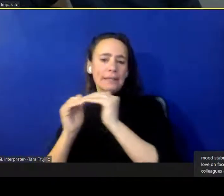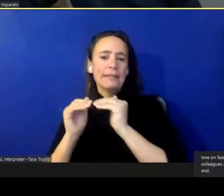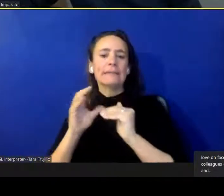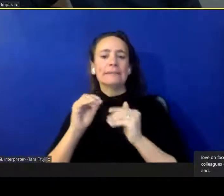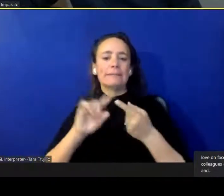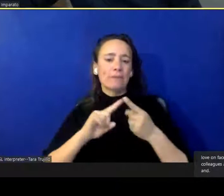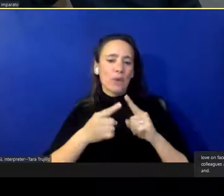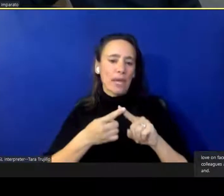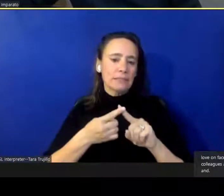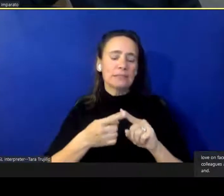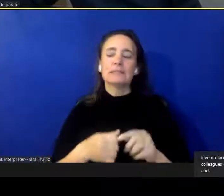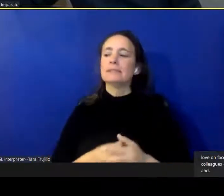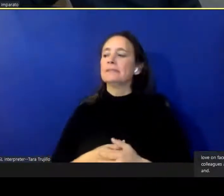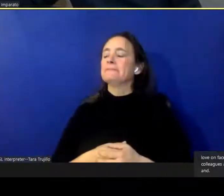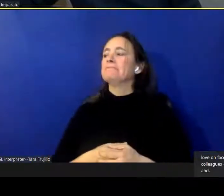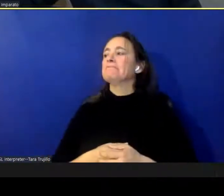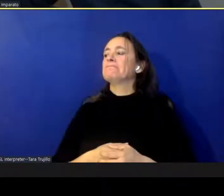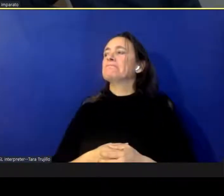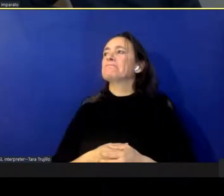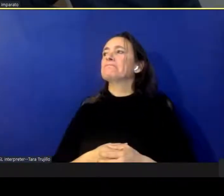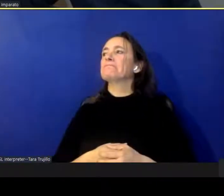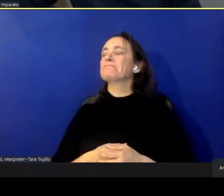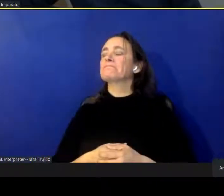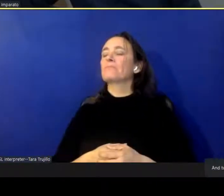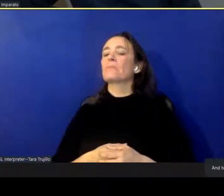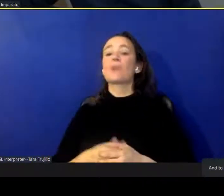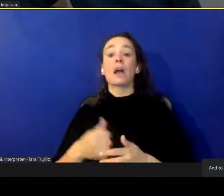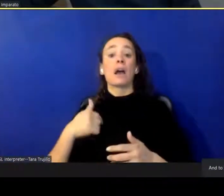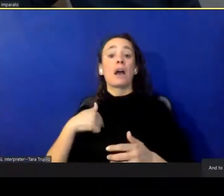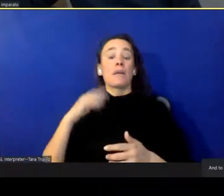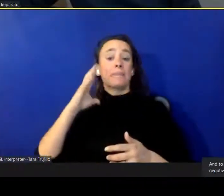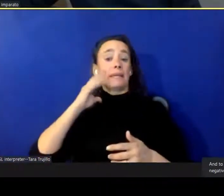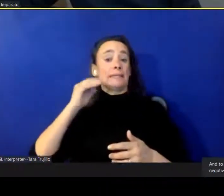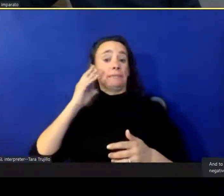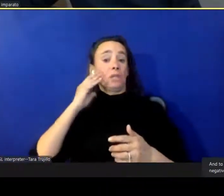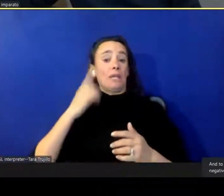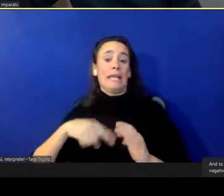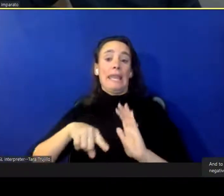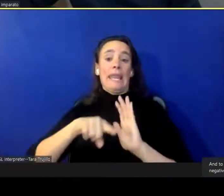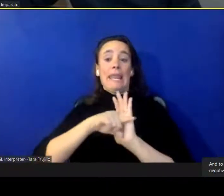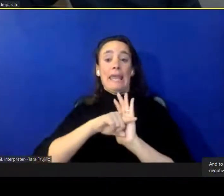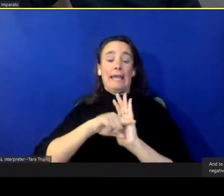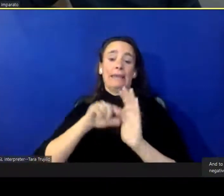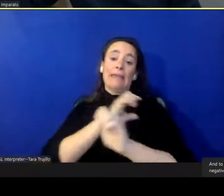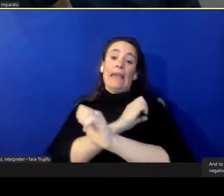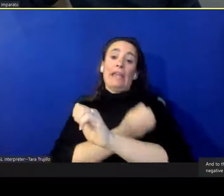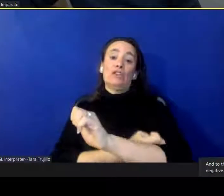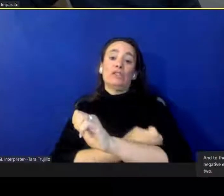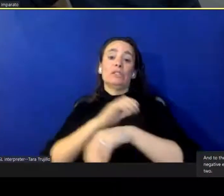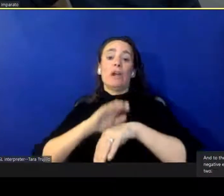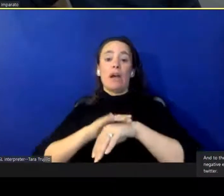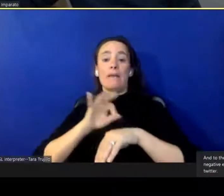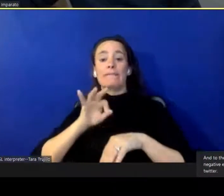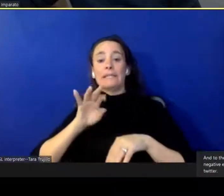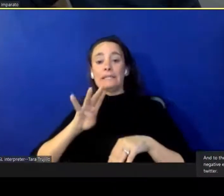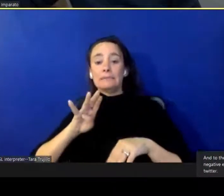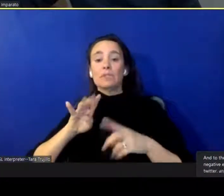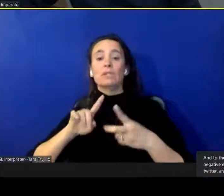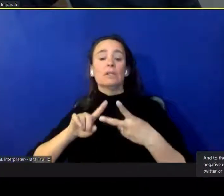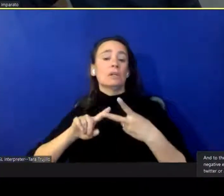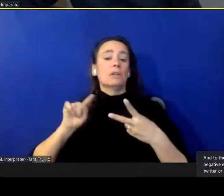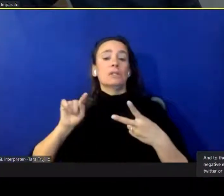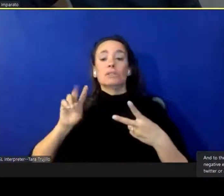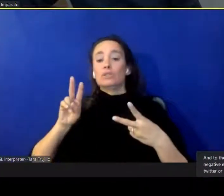And to the extent that I'm experiencing negative energy on social media, Facebook or Twitter or any